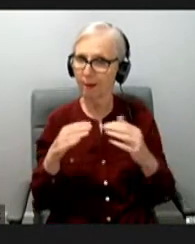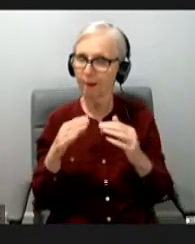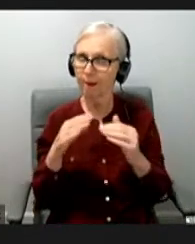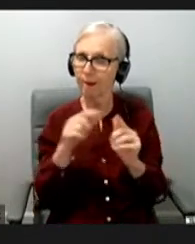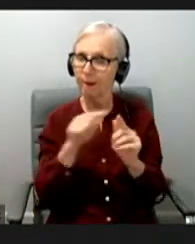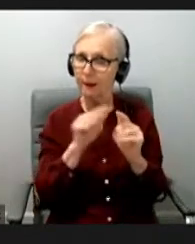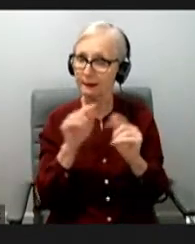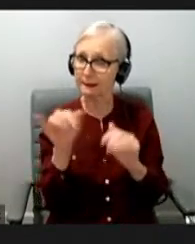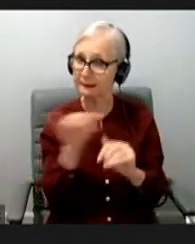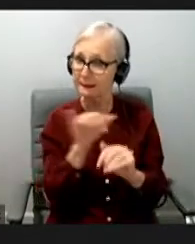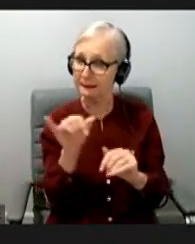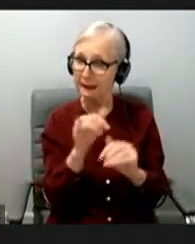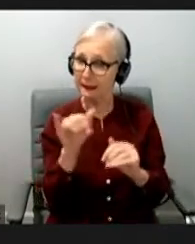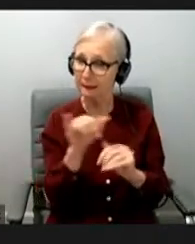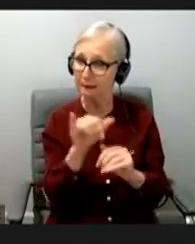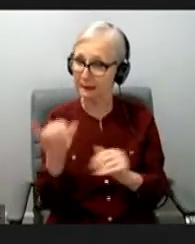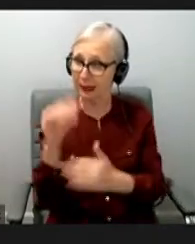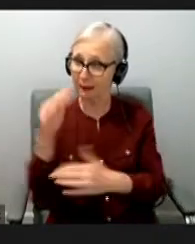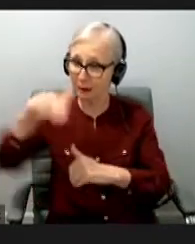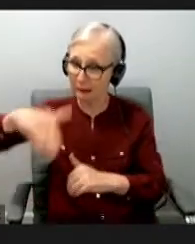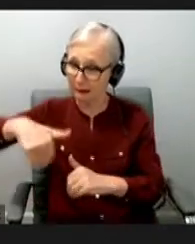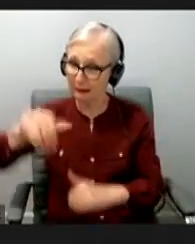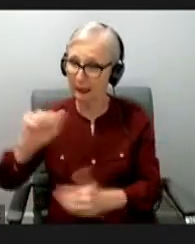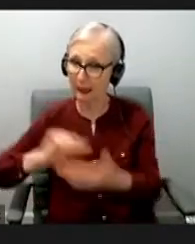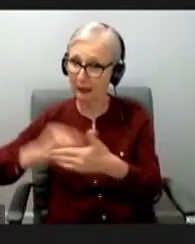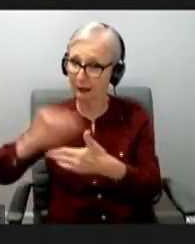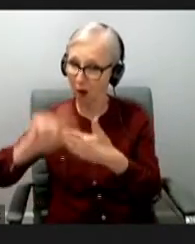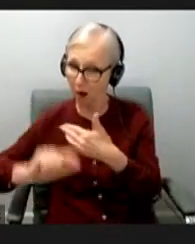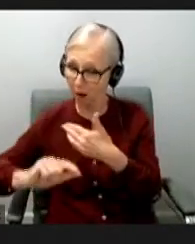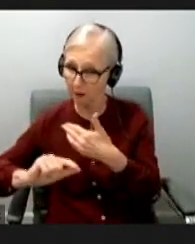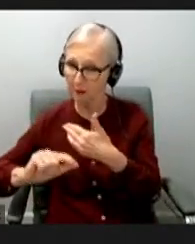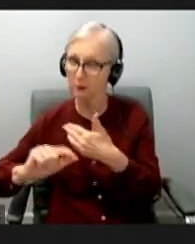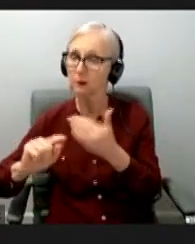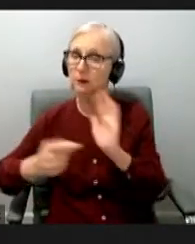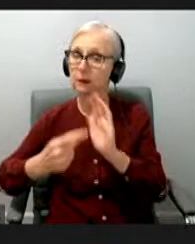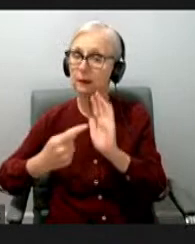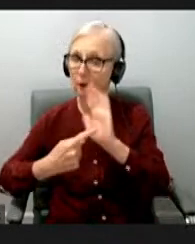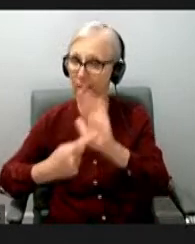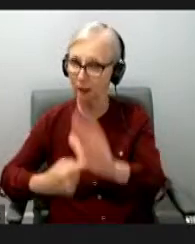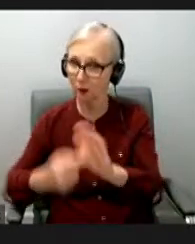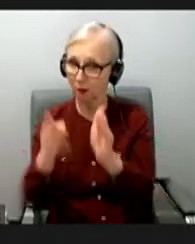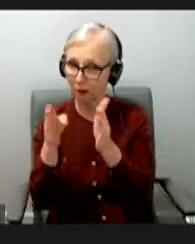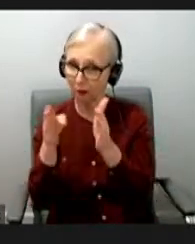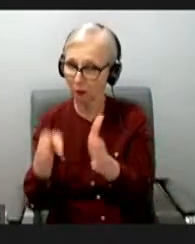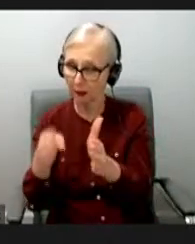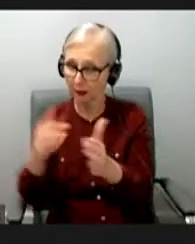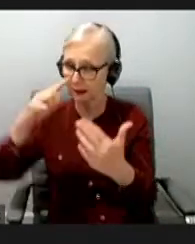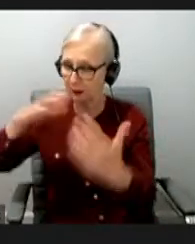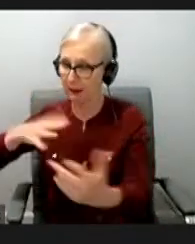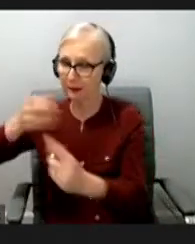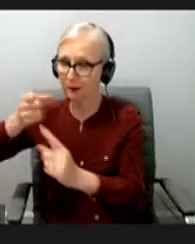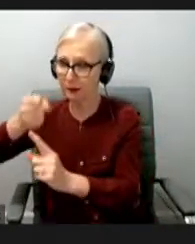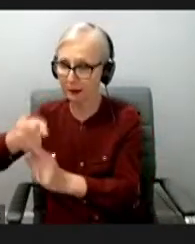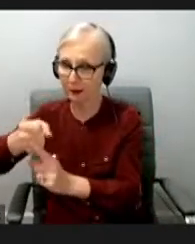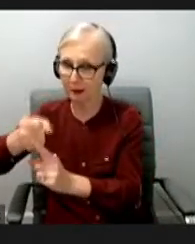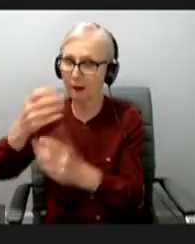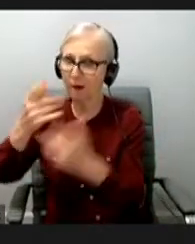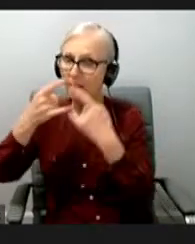you get to late August. The shaded period of time shows you when we would expect to start seeing the impact of a